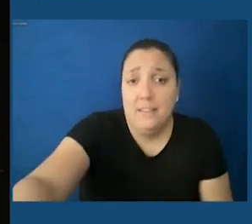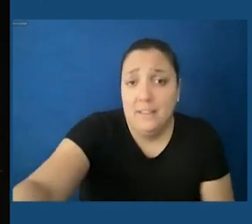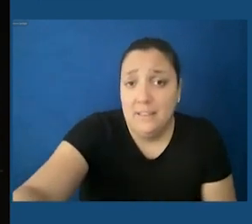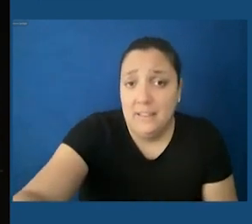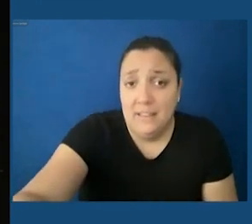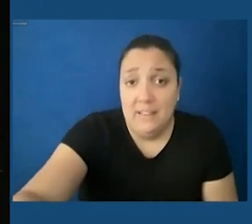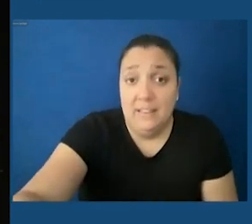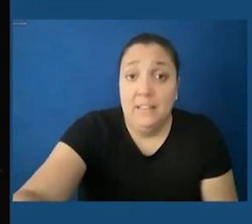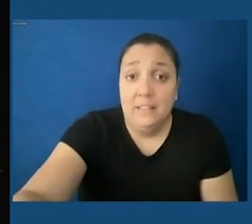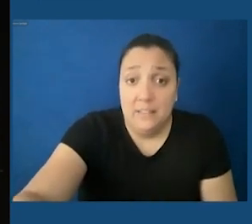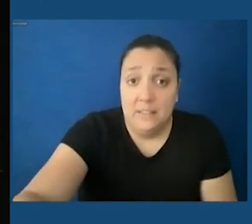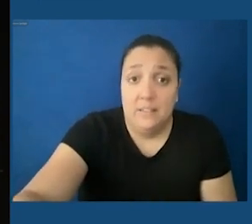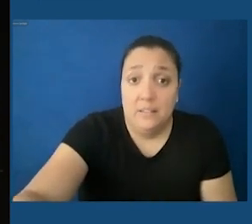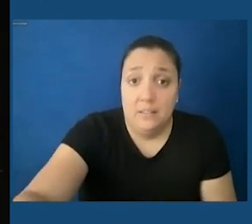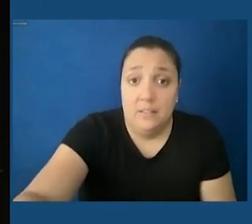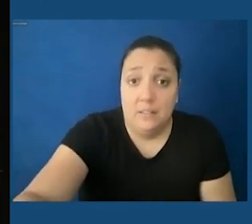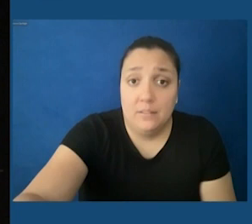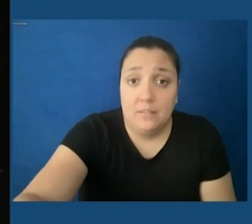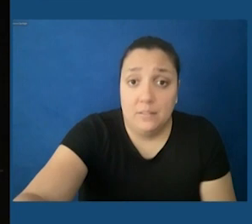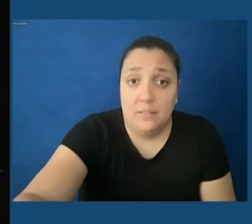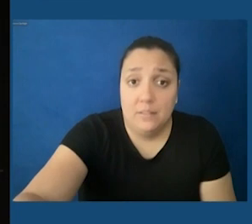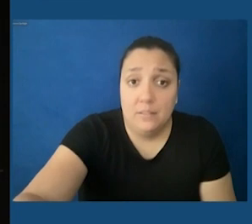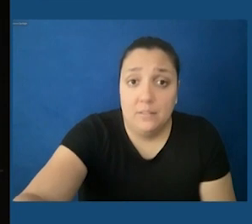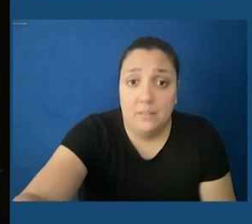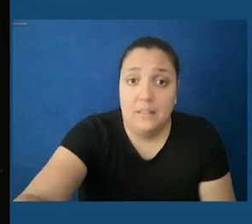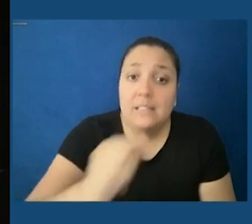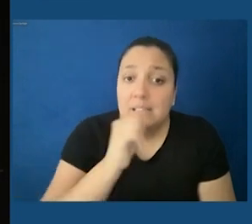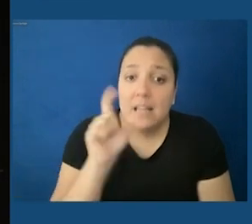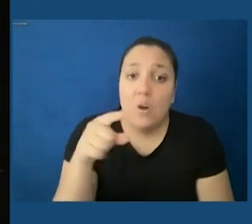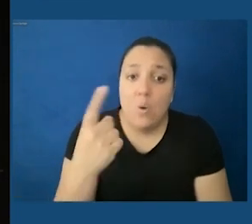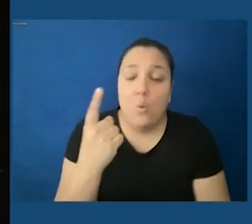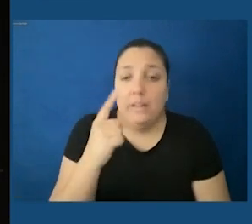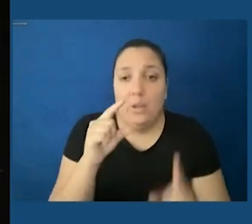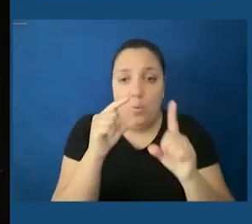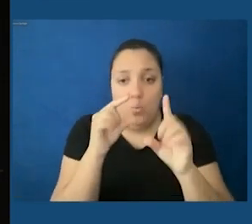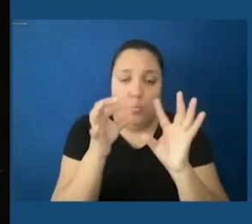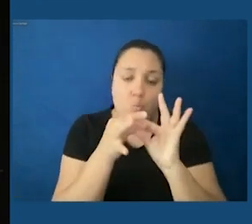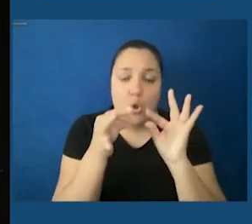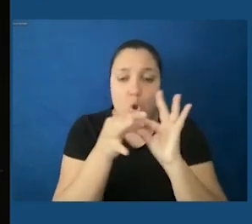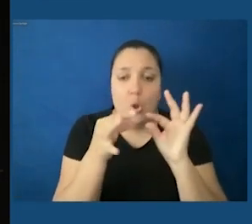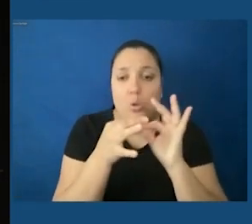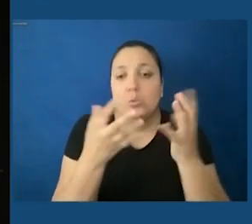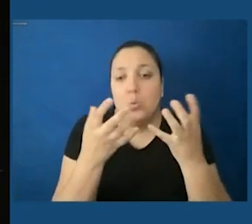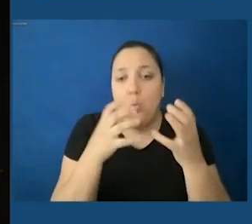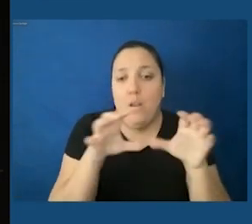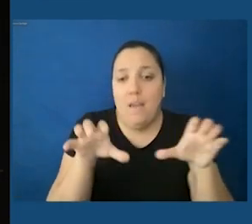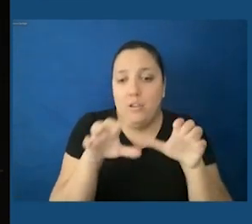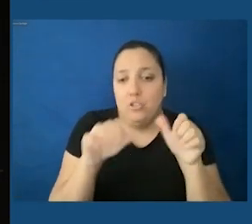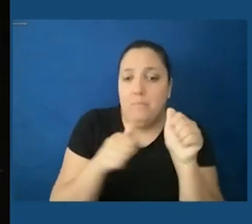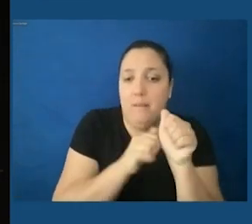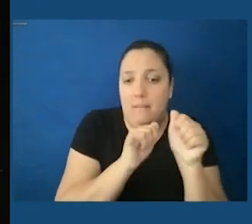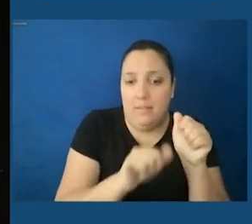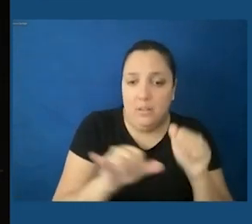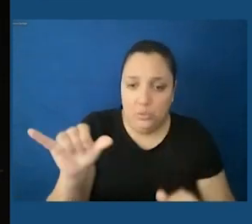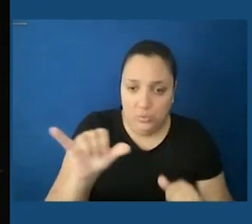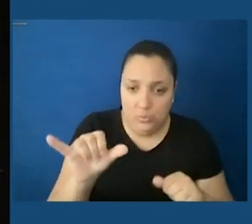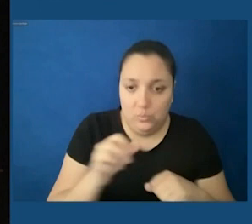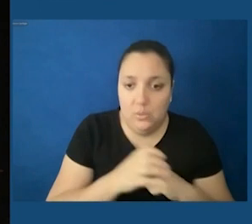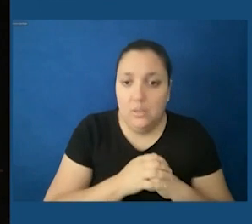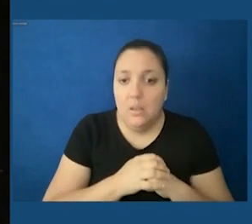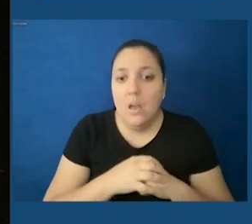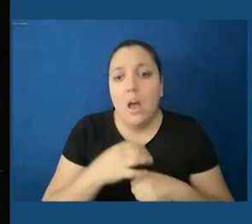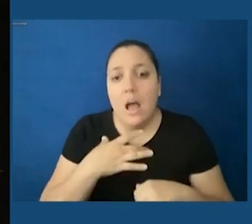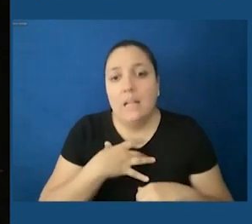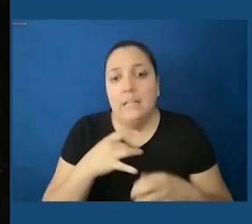essentially a department of partnerships, but it's more than just words. We're really trying to put action behind those words. I like to think that the organization